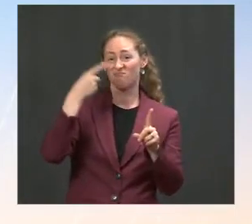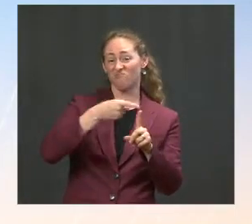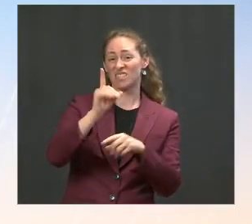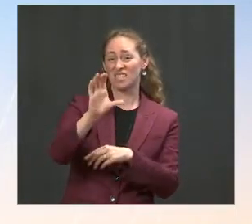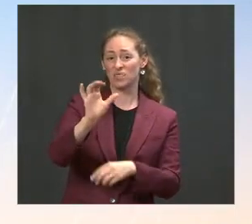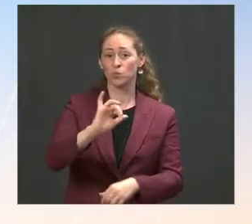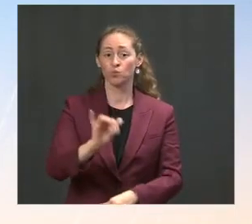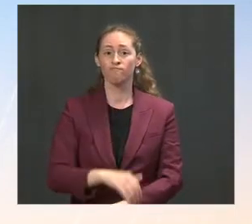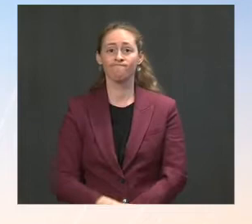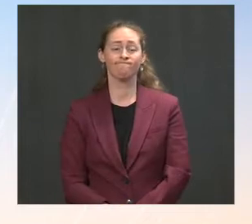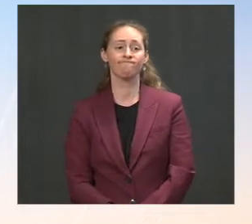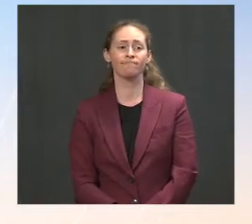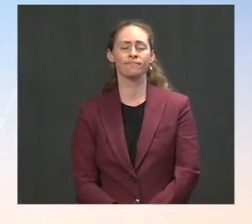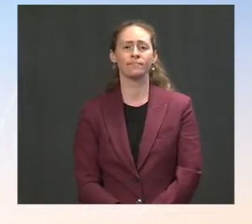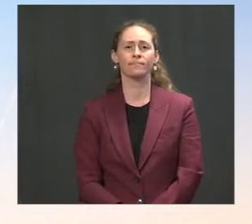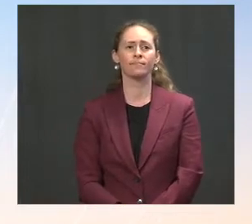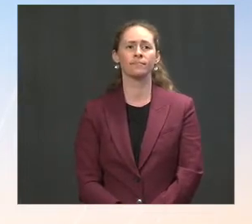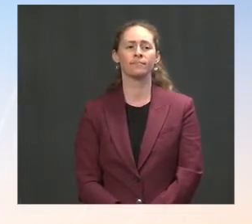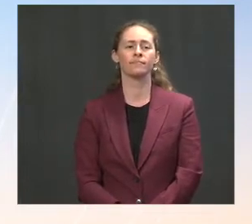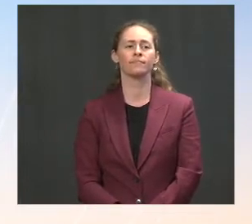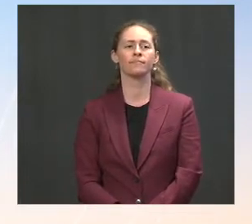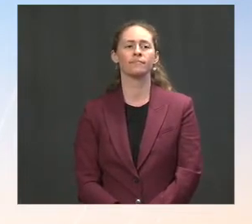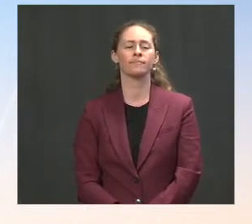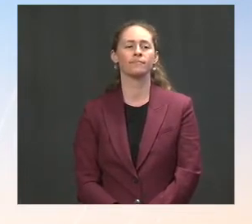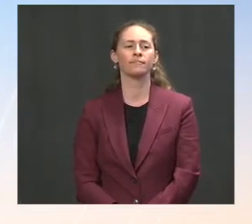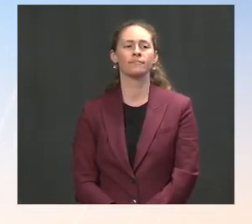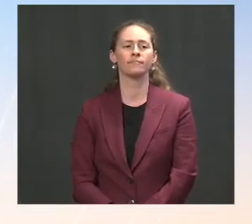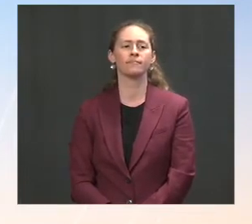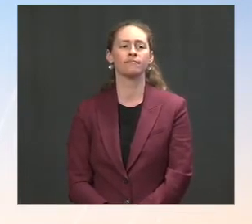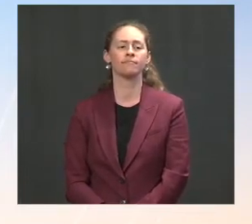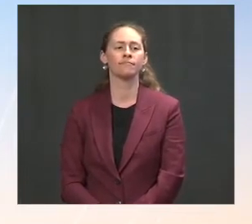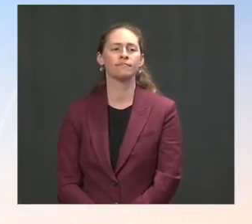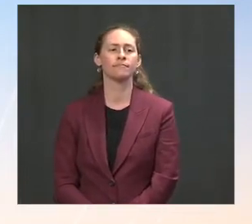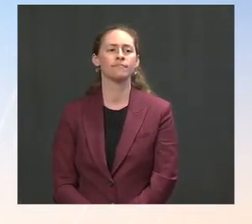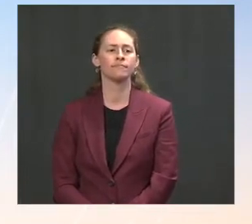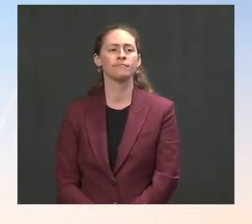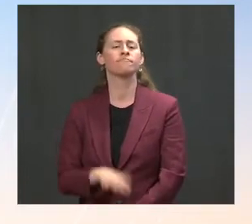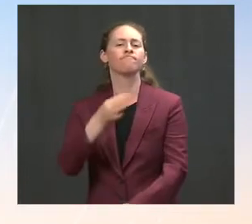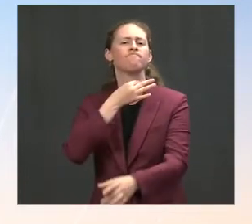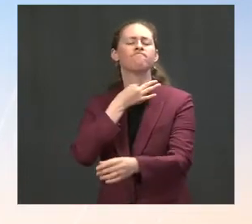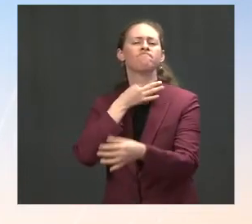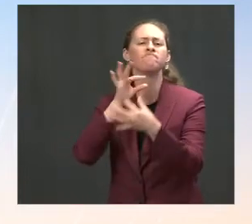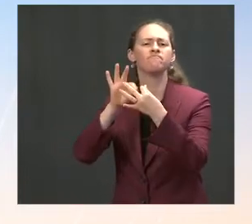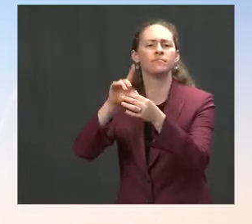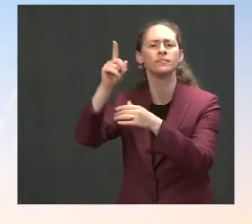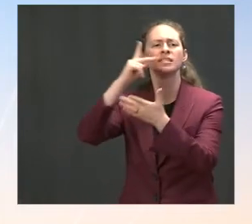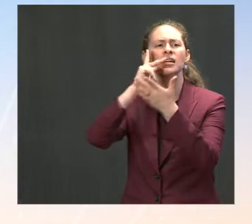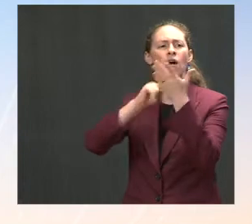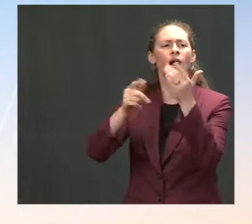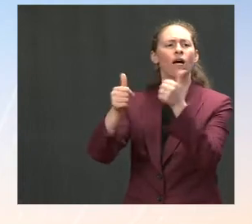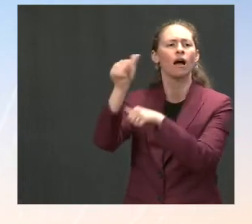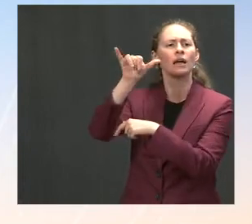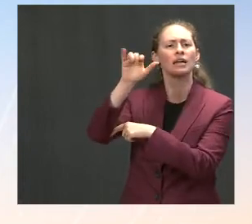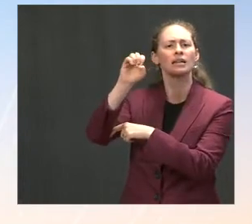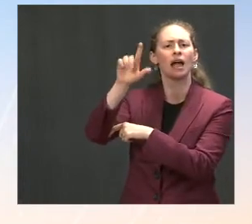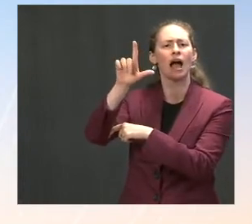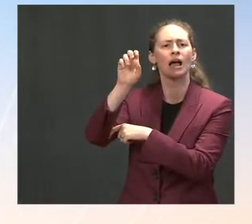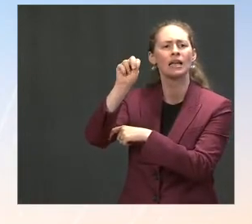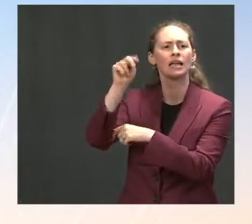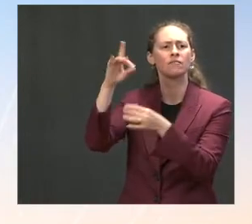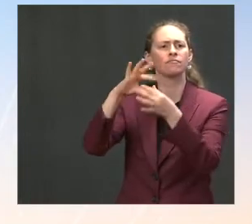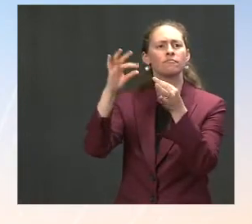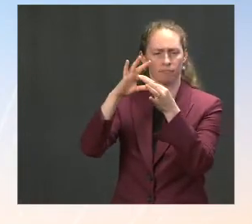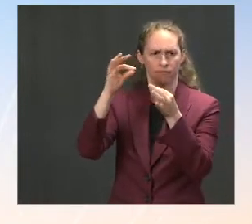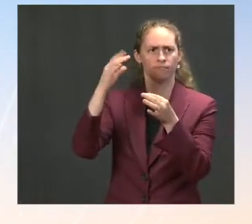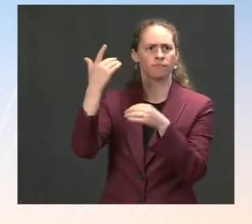Jed. Secretary Yellen just said before he came to the podium that the Treasury Department will need to take extraordinary measures if the